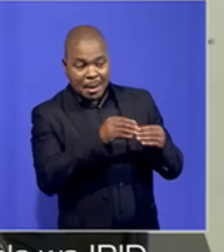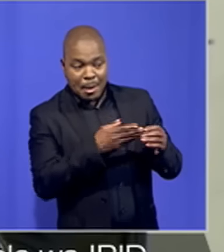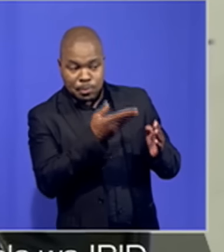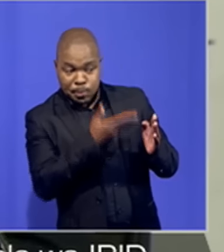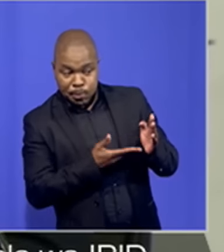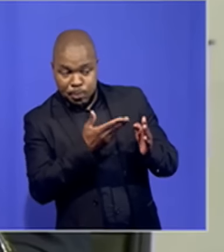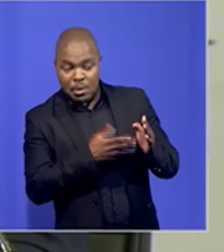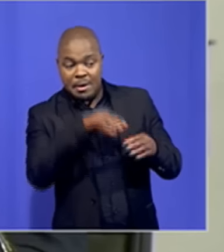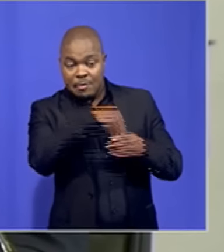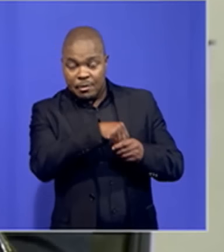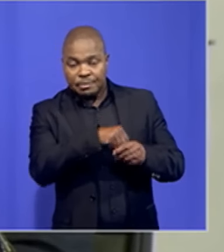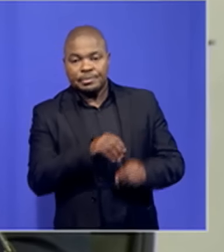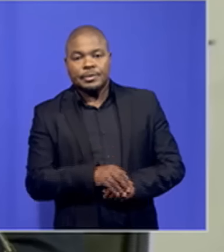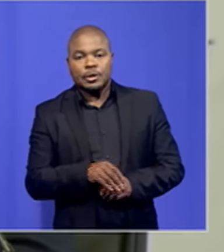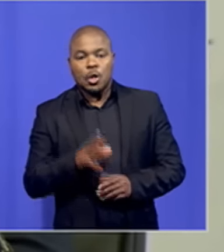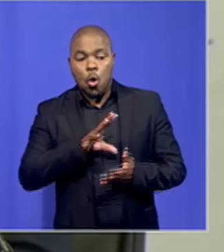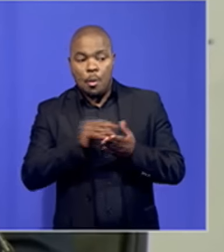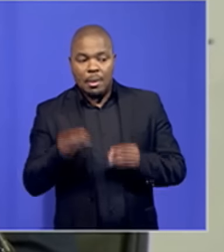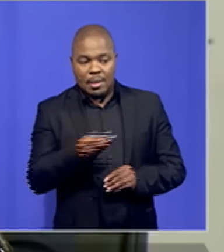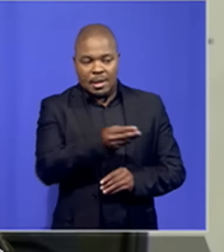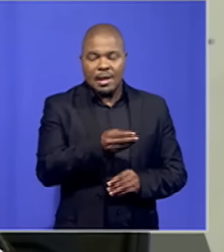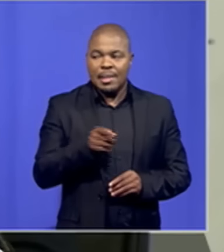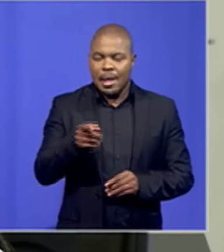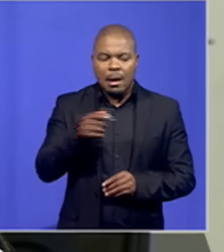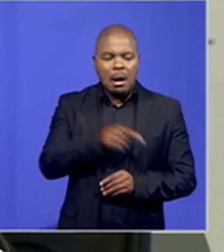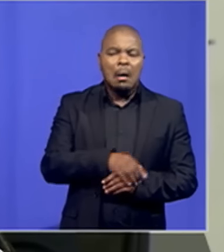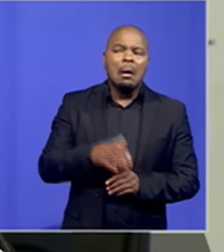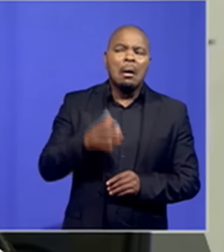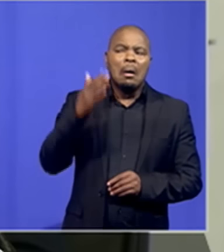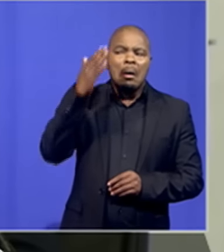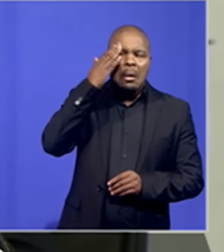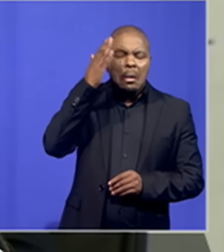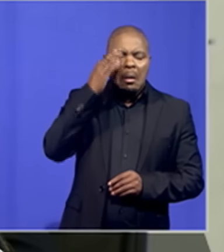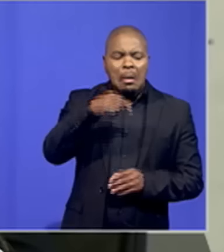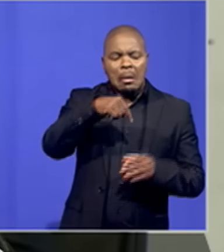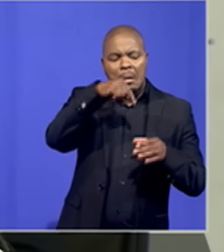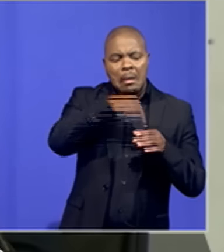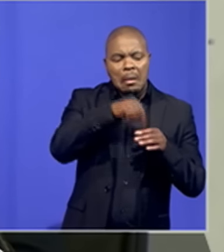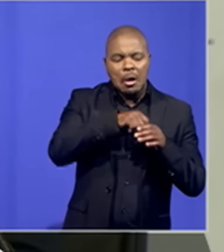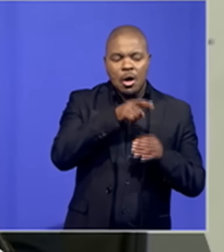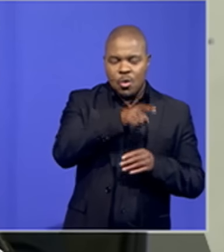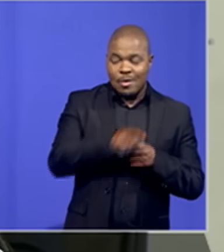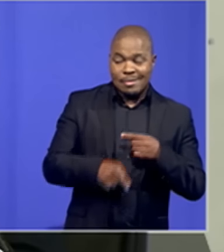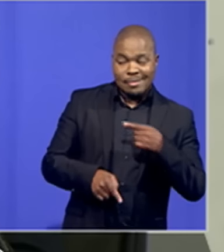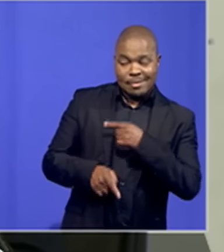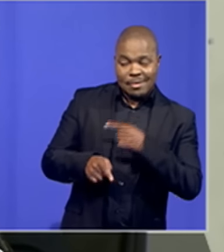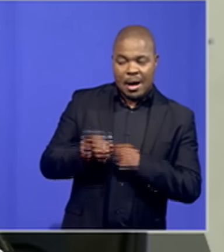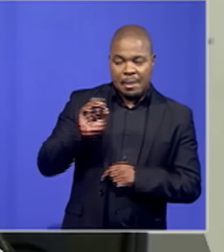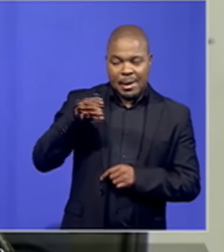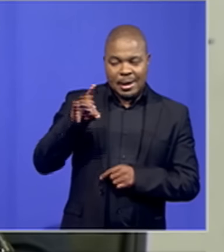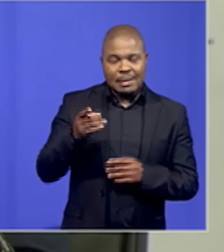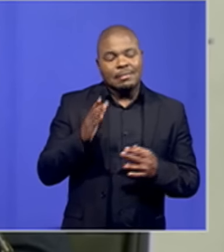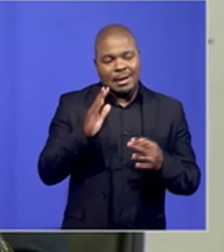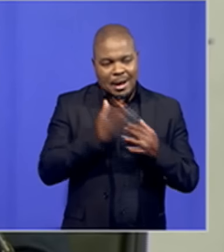copies, when it is kept there, they know, oh, when you have a case of assault or